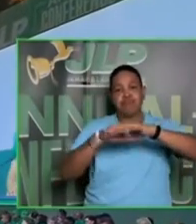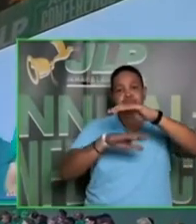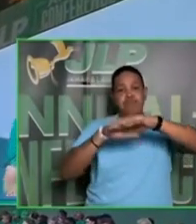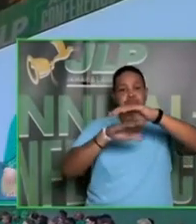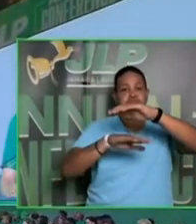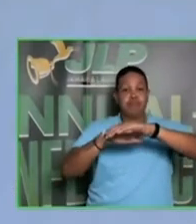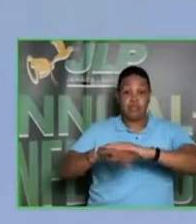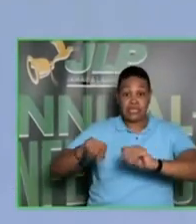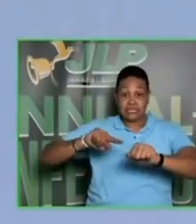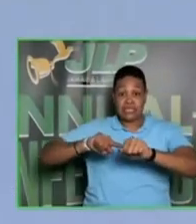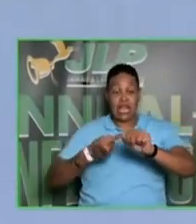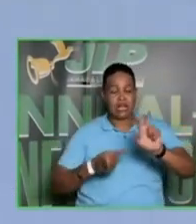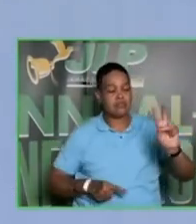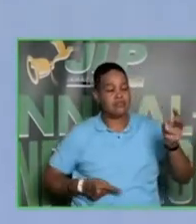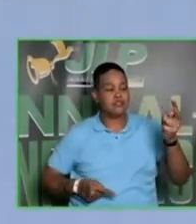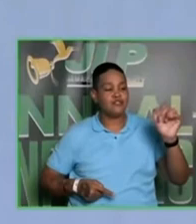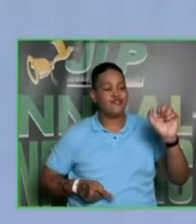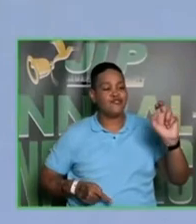of January.